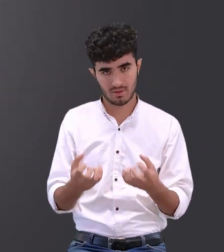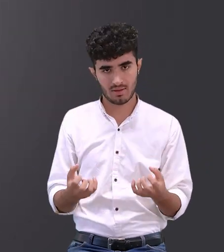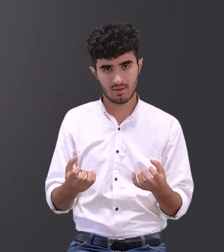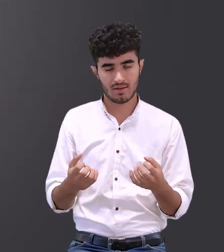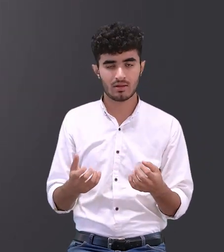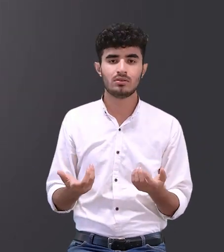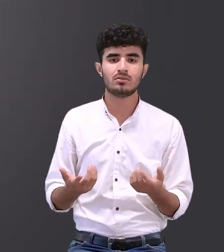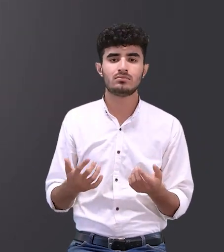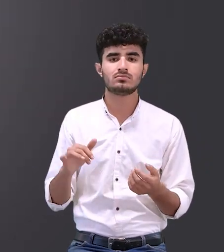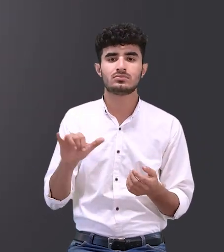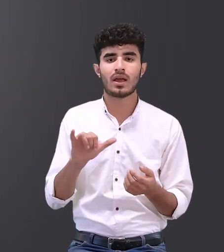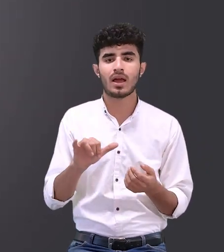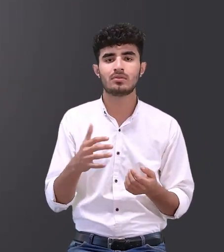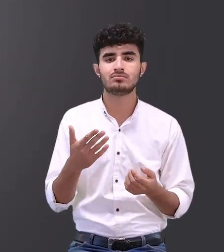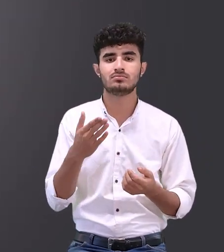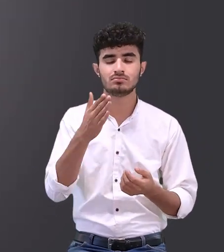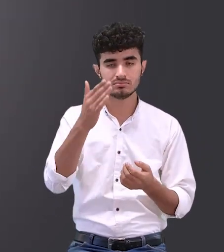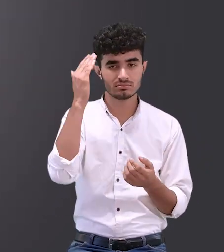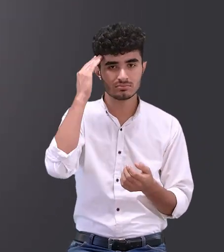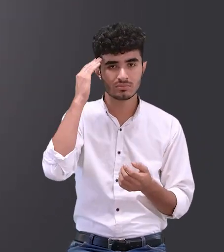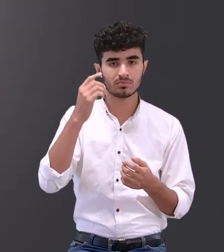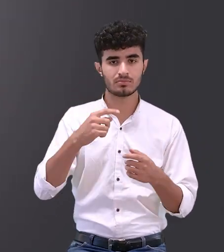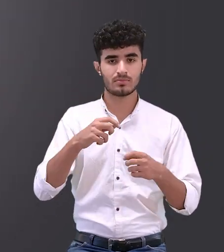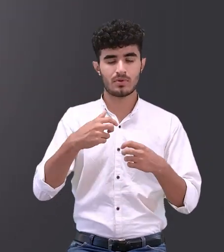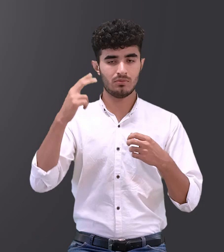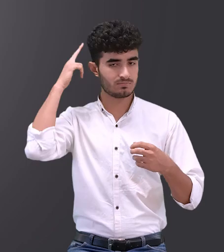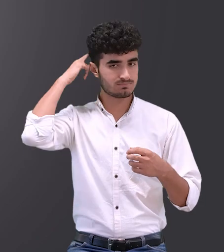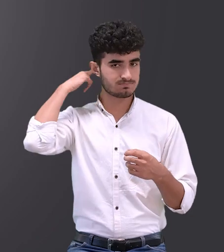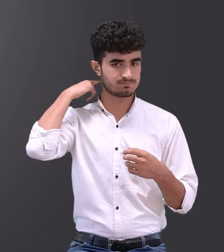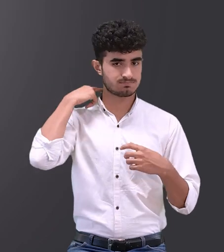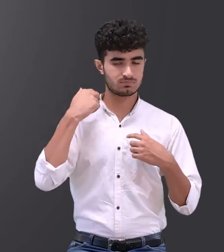their heads kind of falling over their chest.